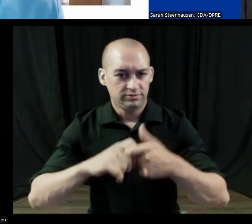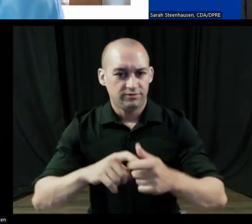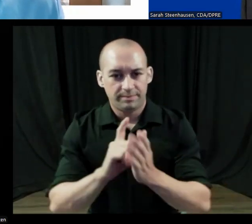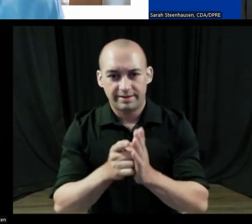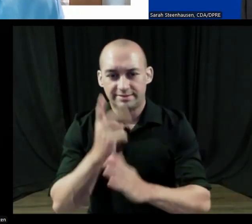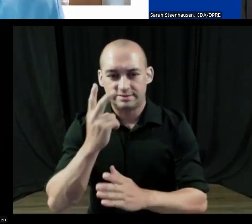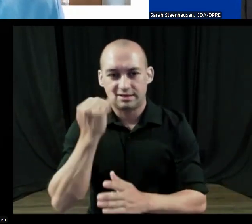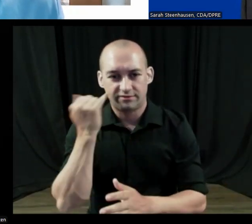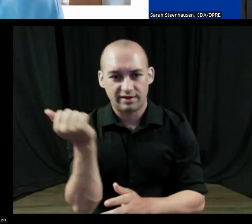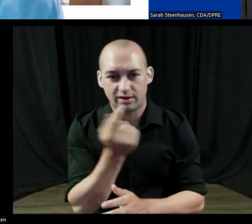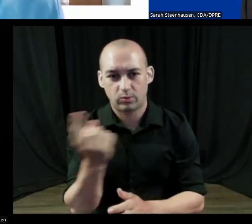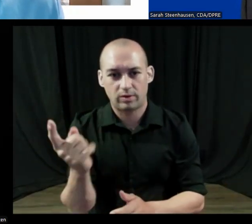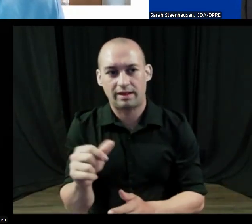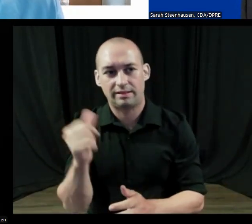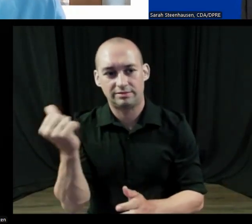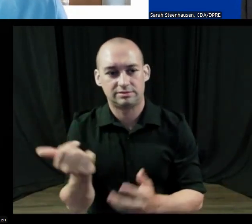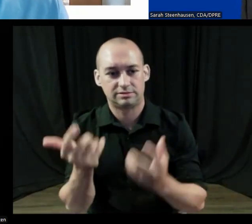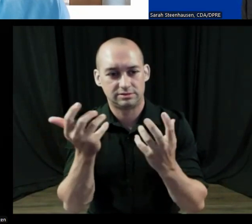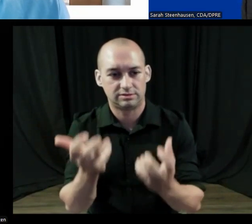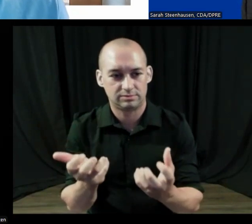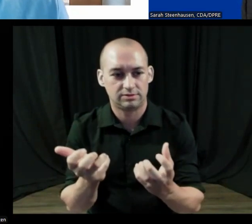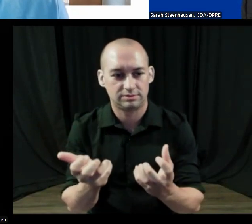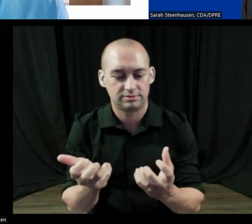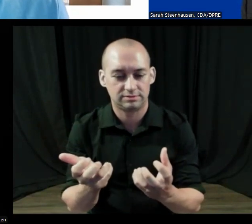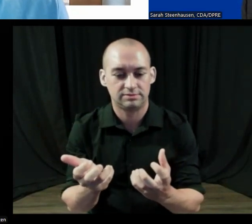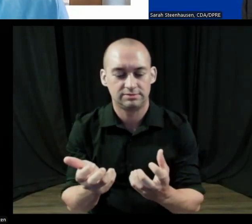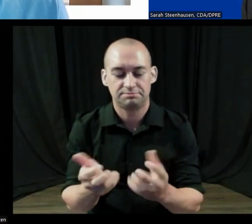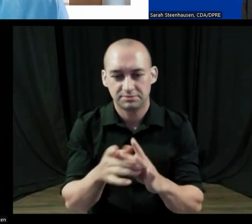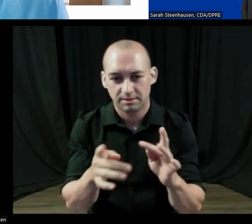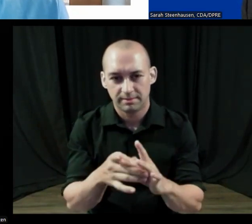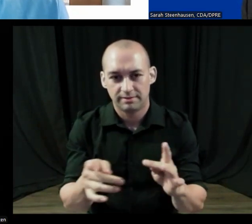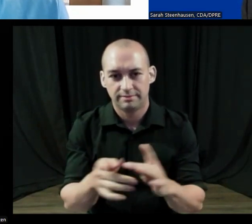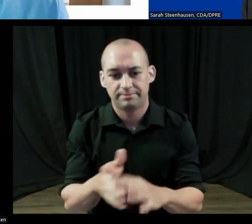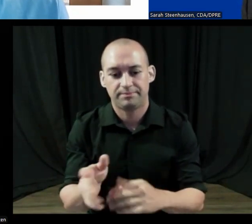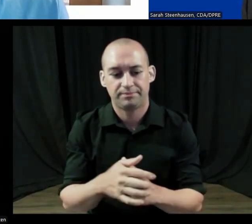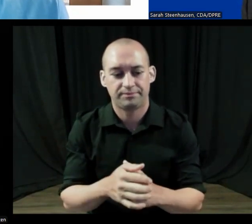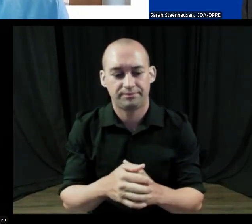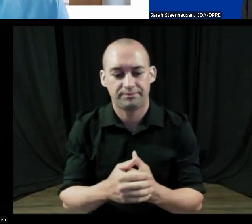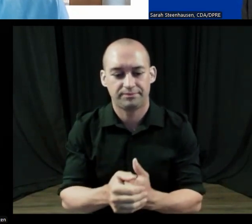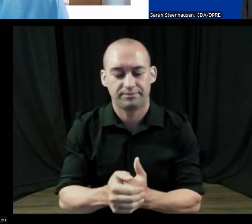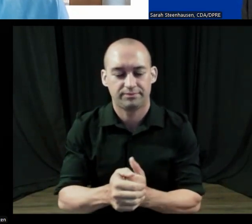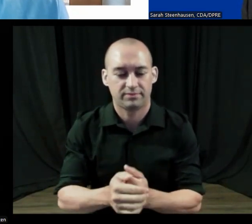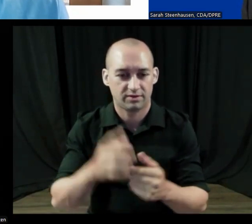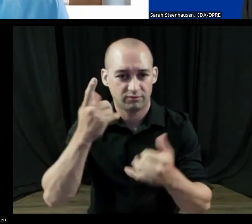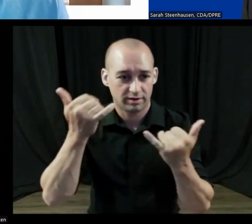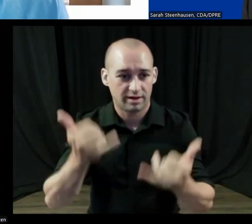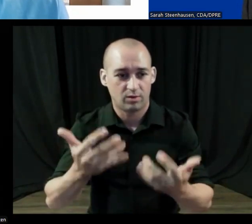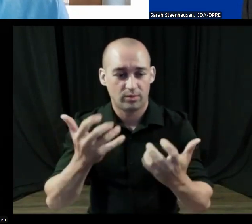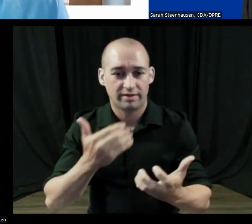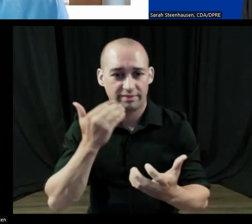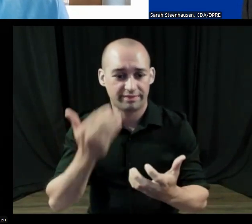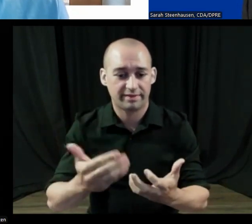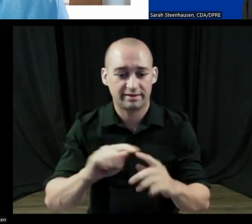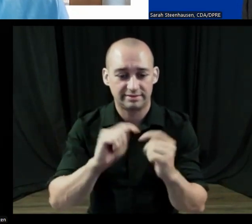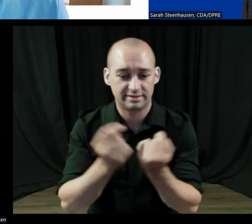wants to either elevate a question or a comment at this time. And in the meantime, I just want to thank our team here at